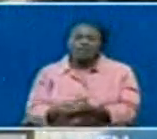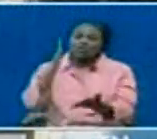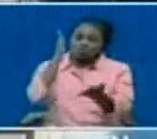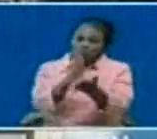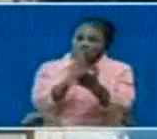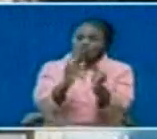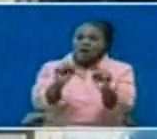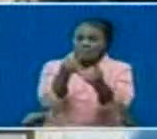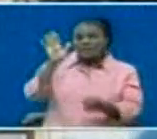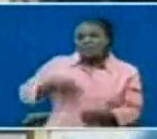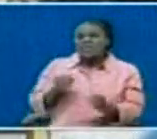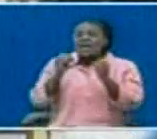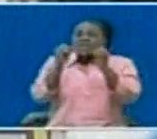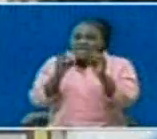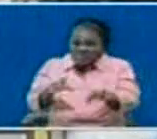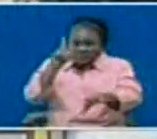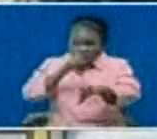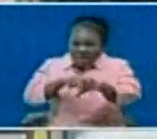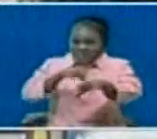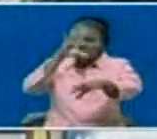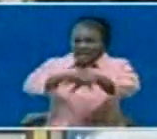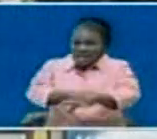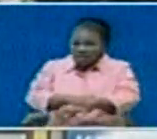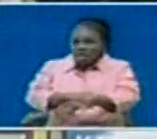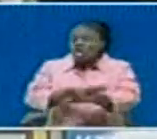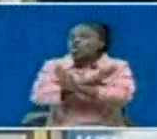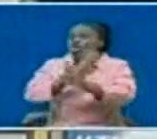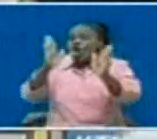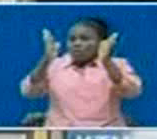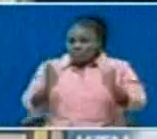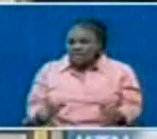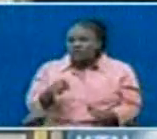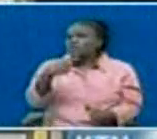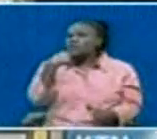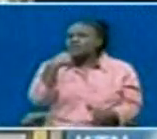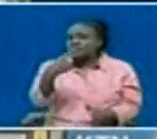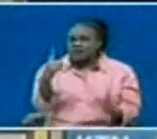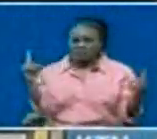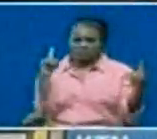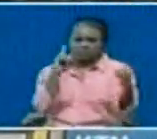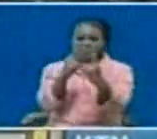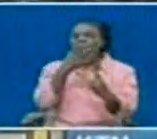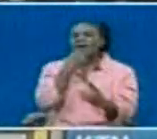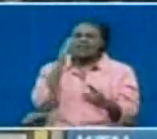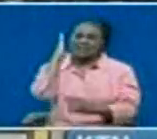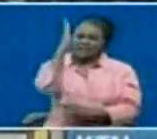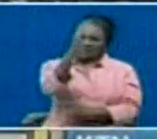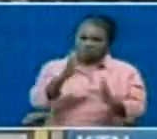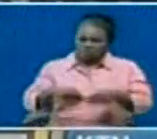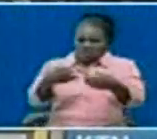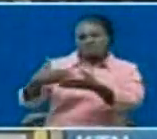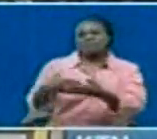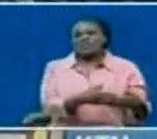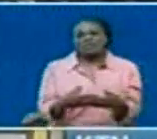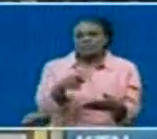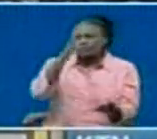what will happen to the mother if and when she is found. No one could tell either why she did not approach the man directly and hand the baby to him if